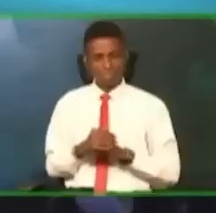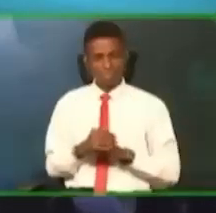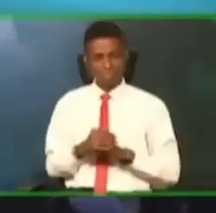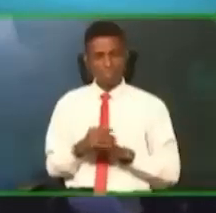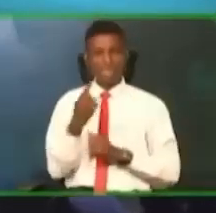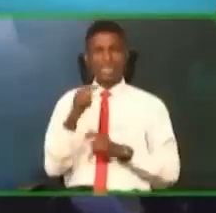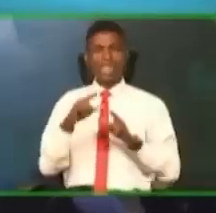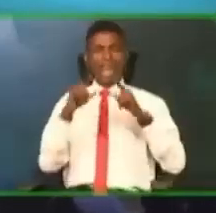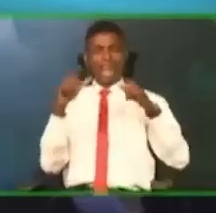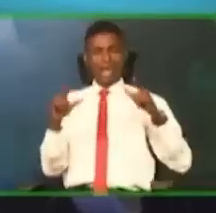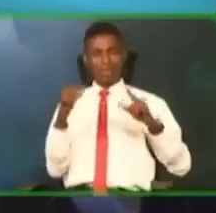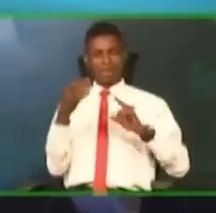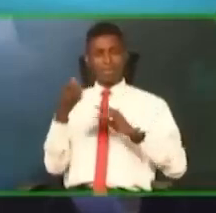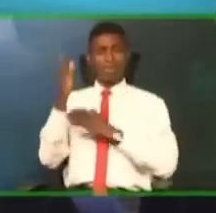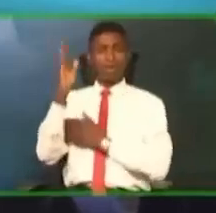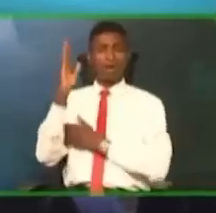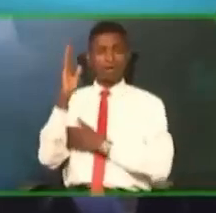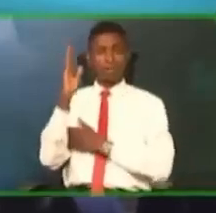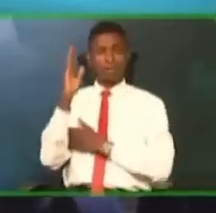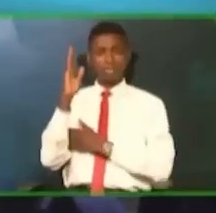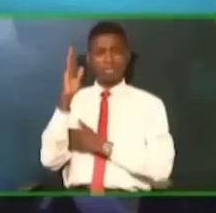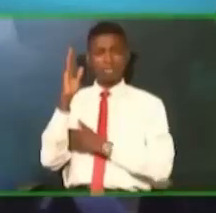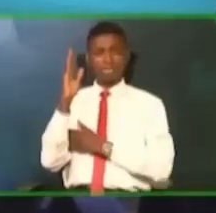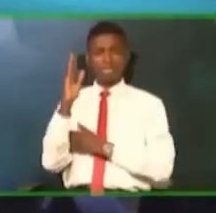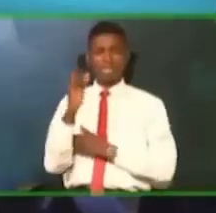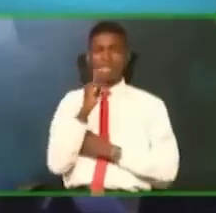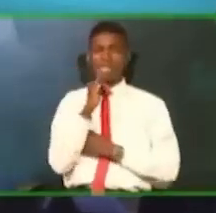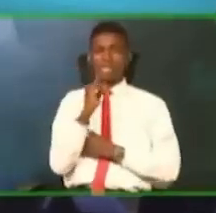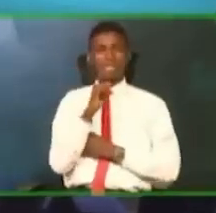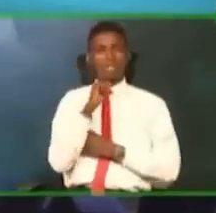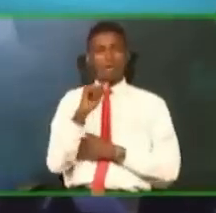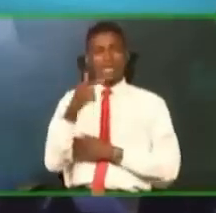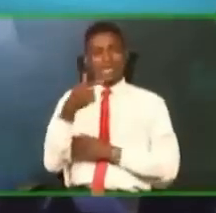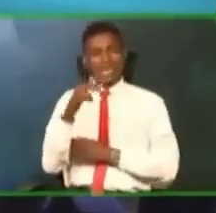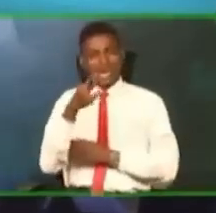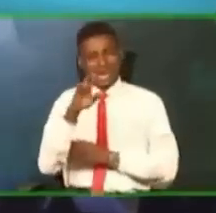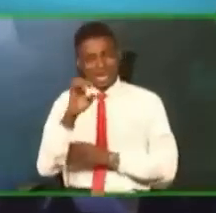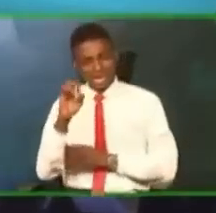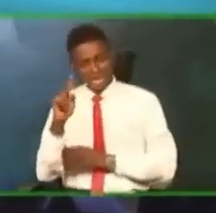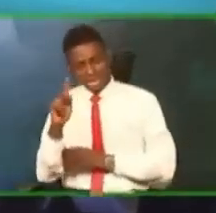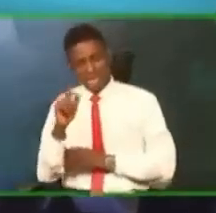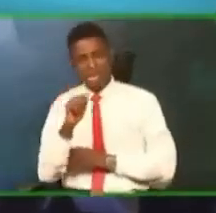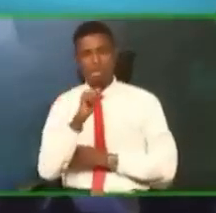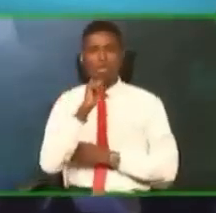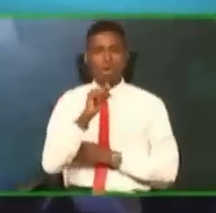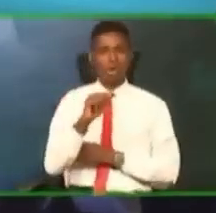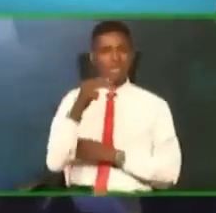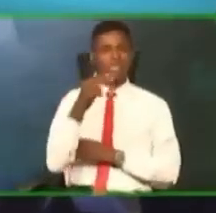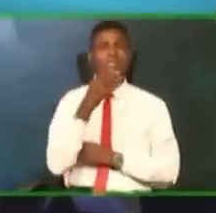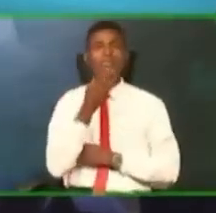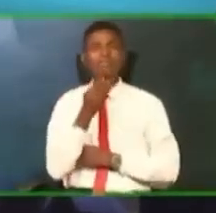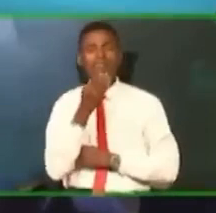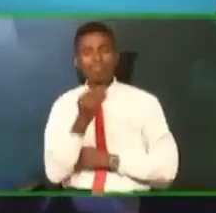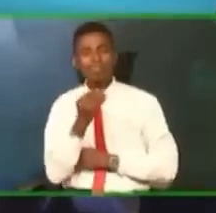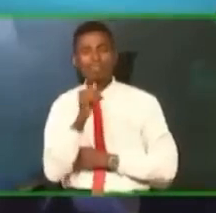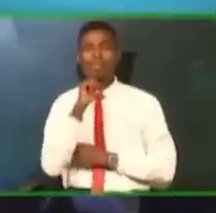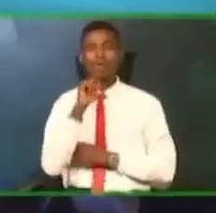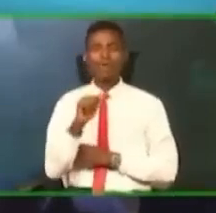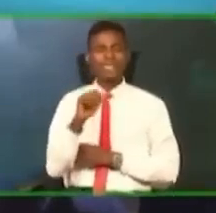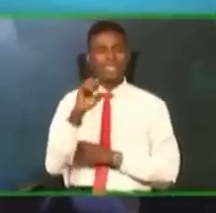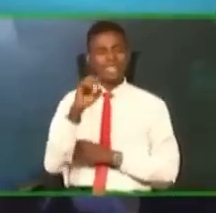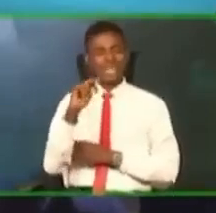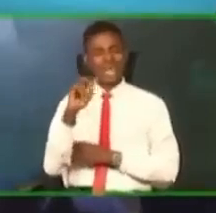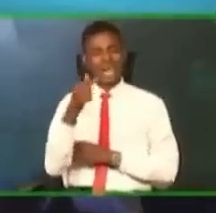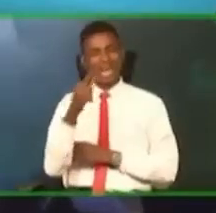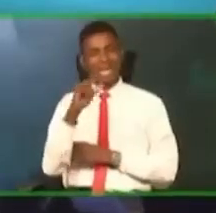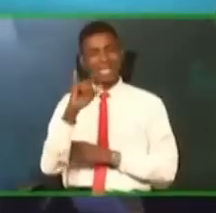The language of God is not Greek, it's not Hebrew, it's not English, it's not